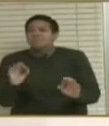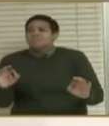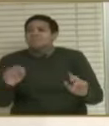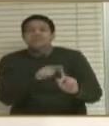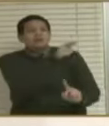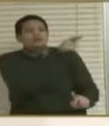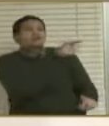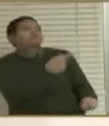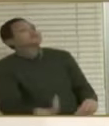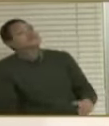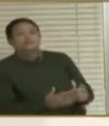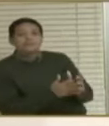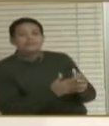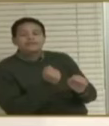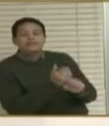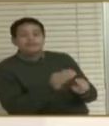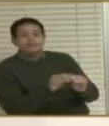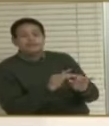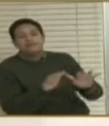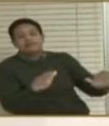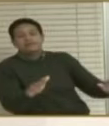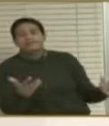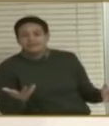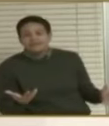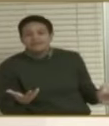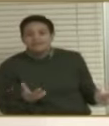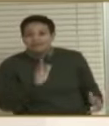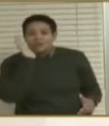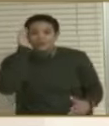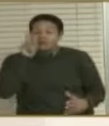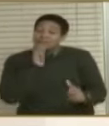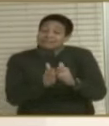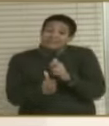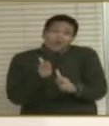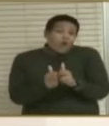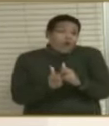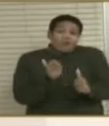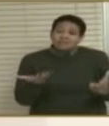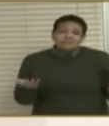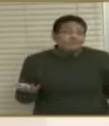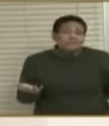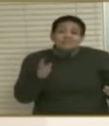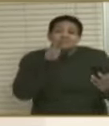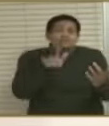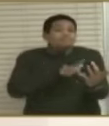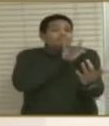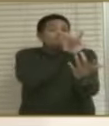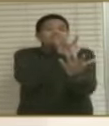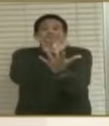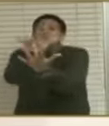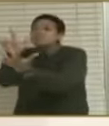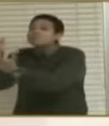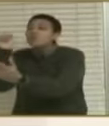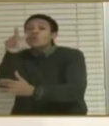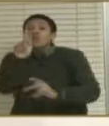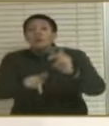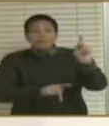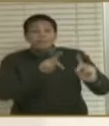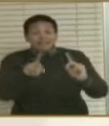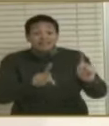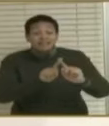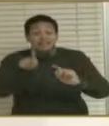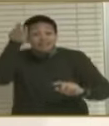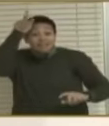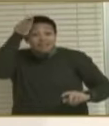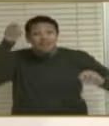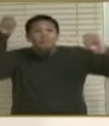It is going to be and is very difficult to reach all those individuals, but even